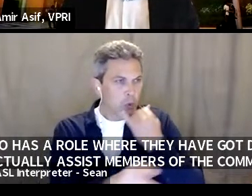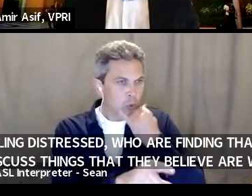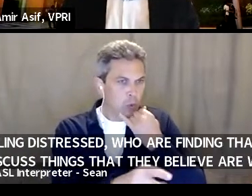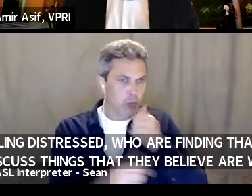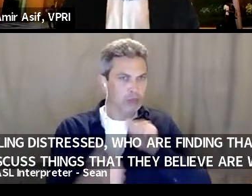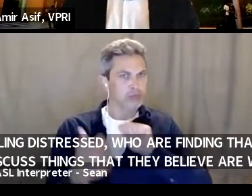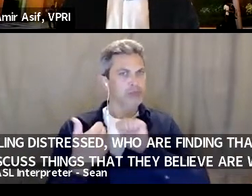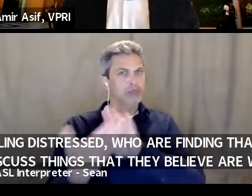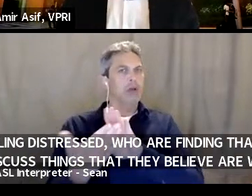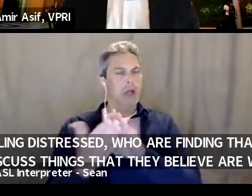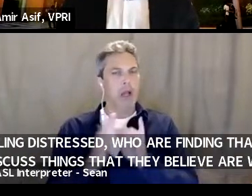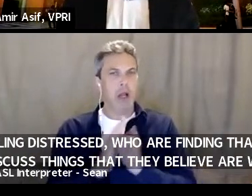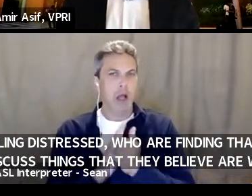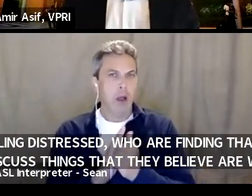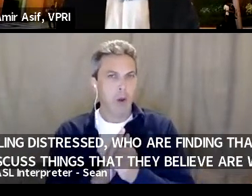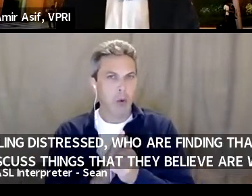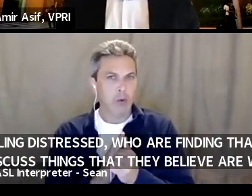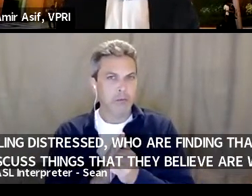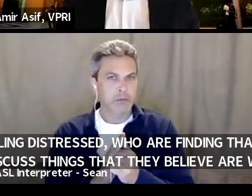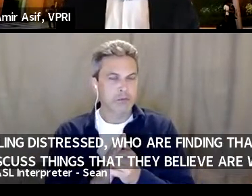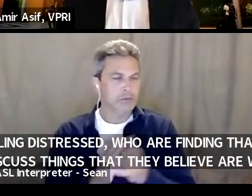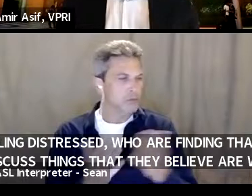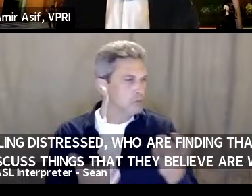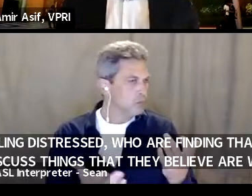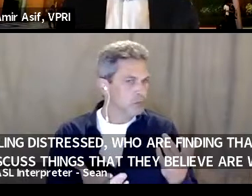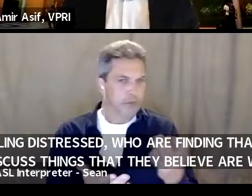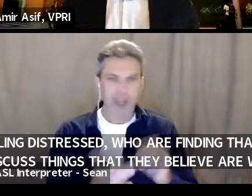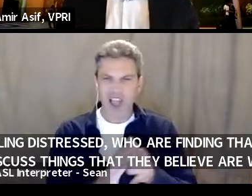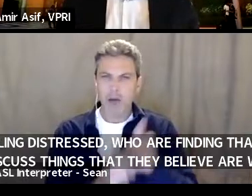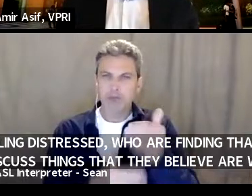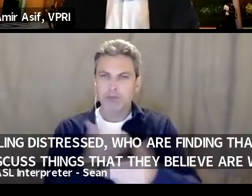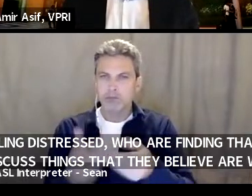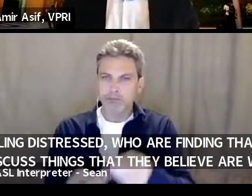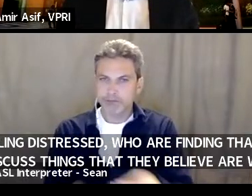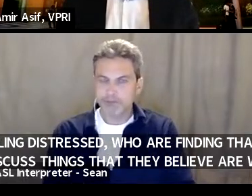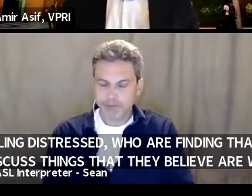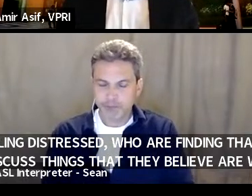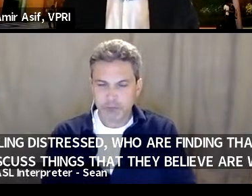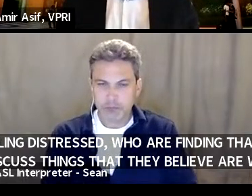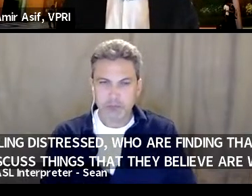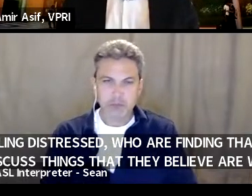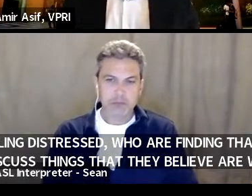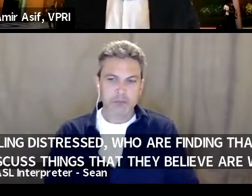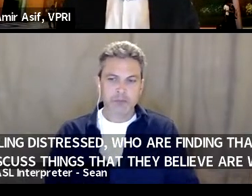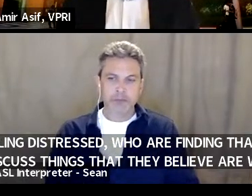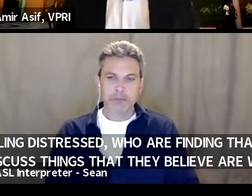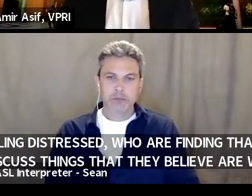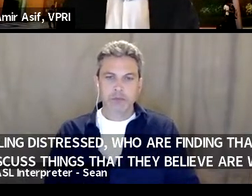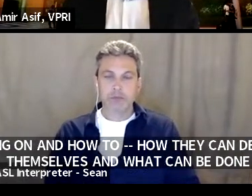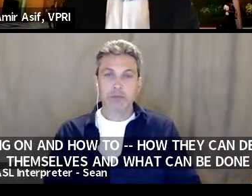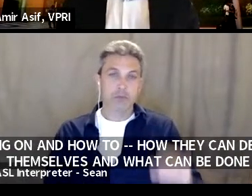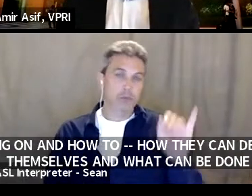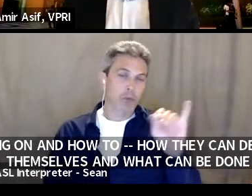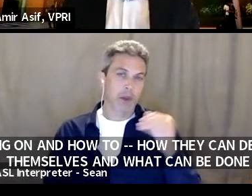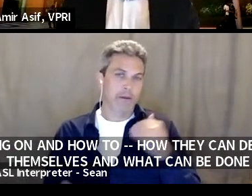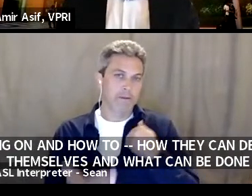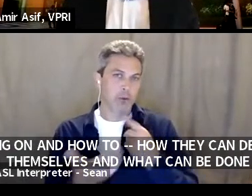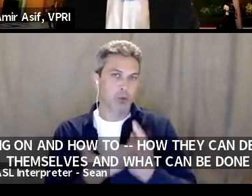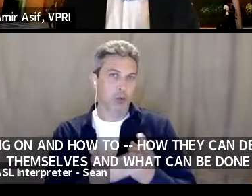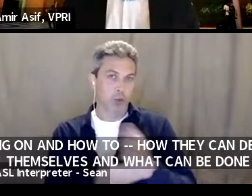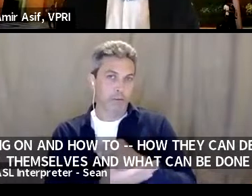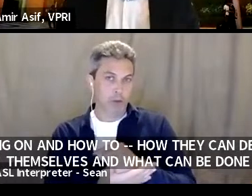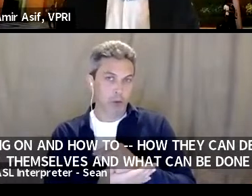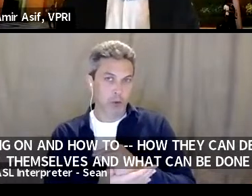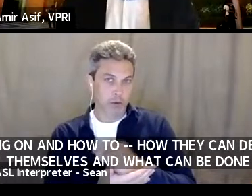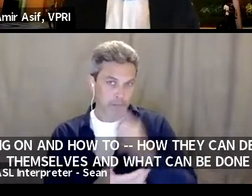can deal with that themselves and what can be done about that. There's also a review going underway